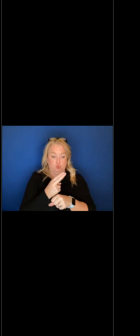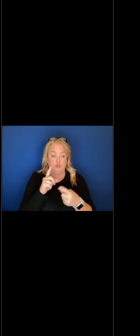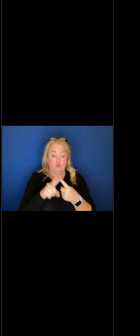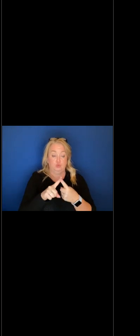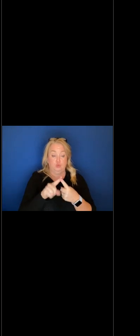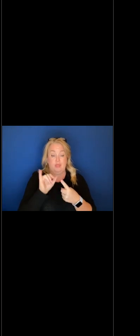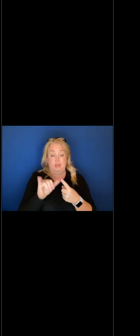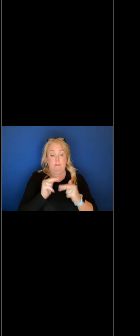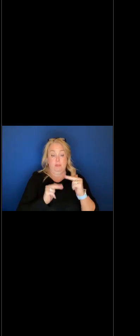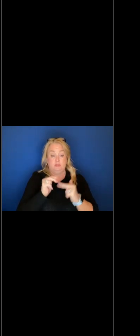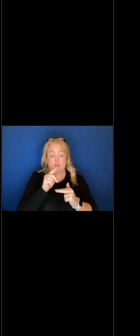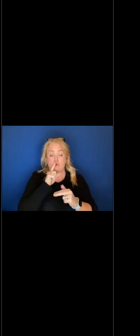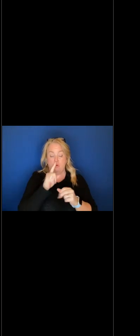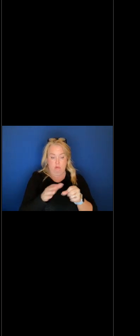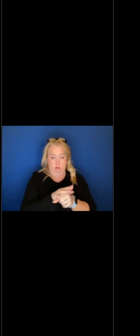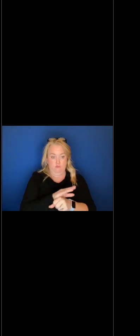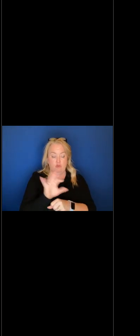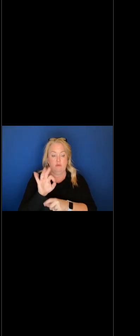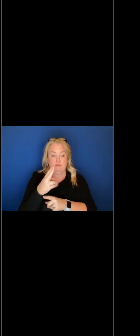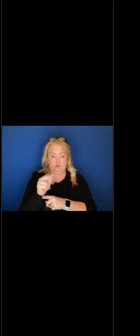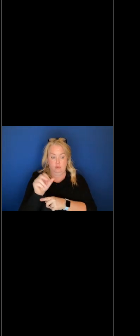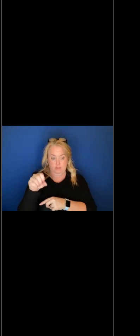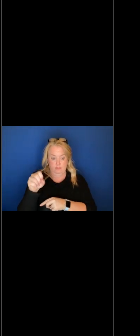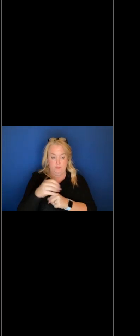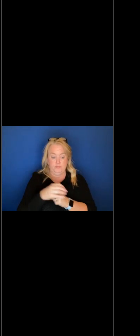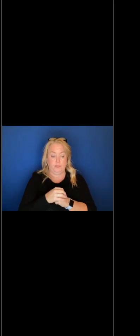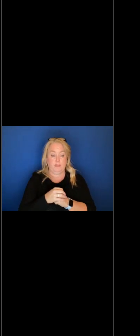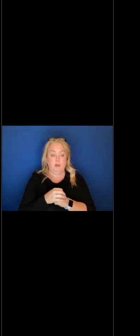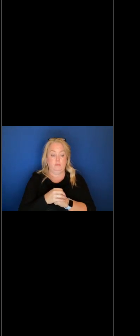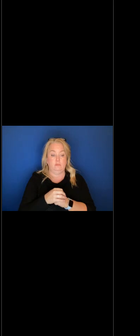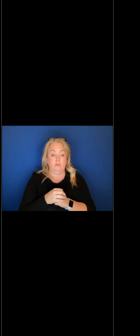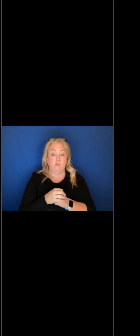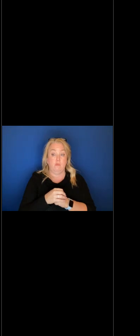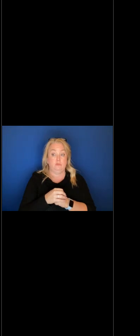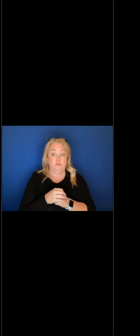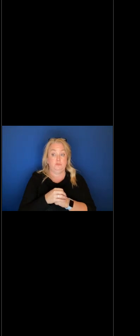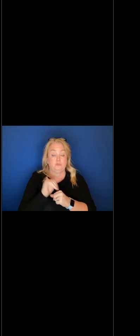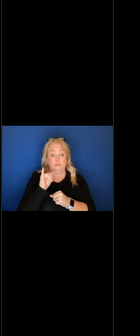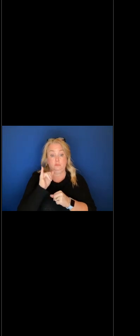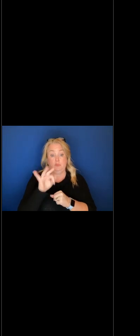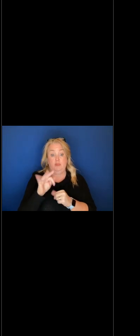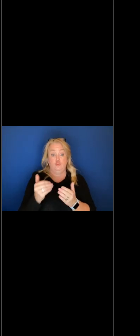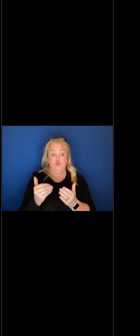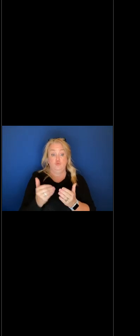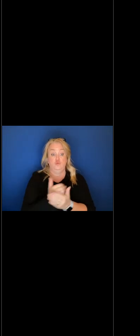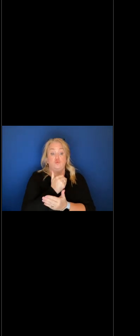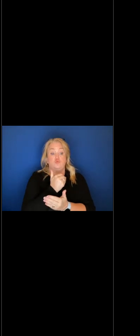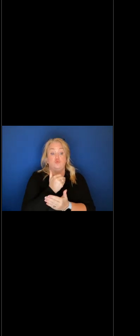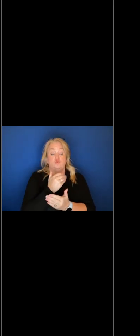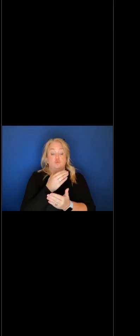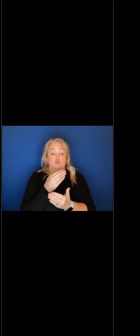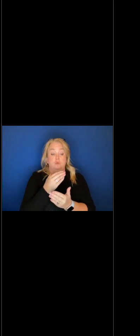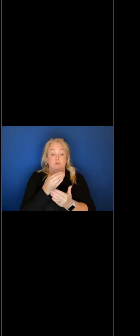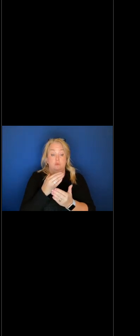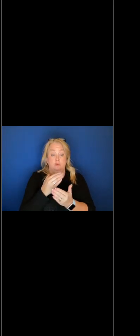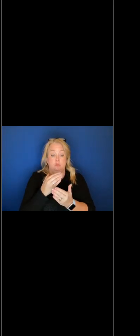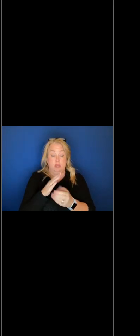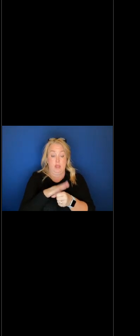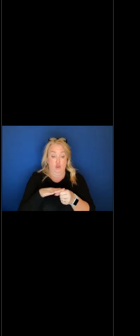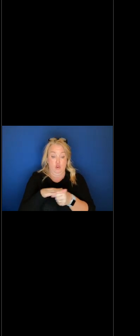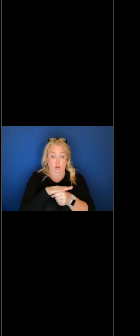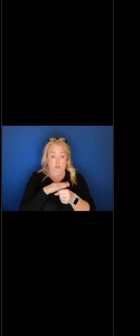existing building are covered by the FHA. If new public and common use spaces are